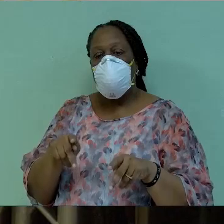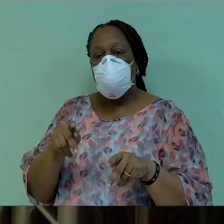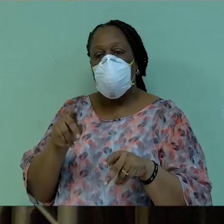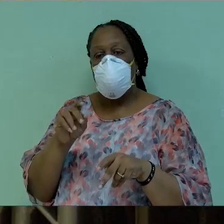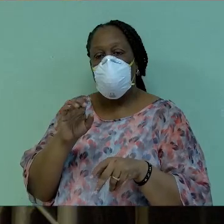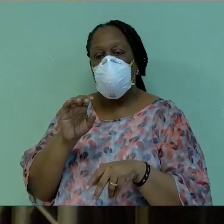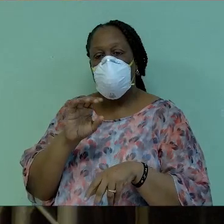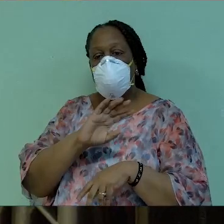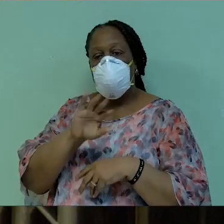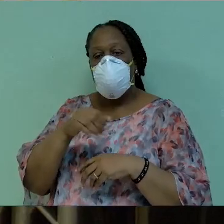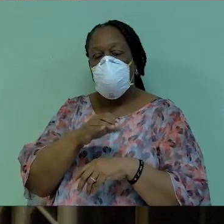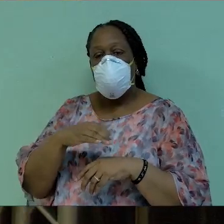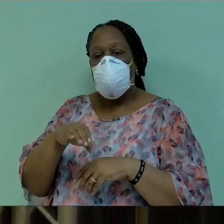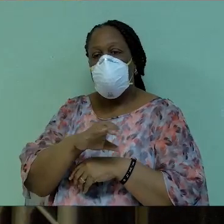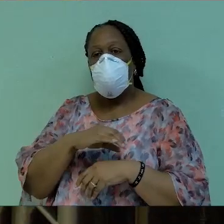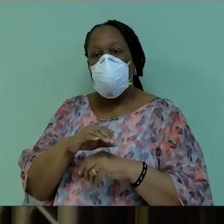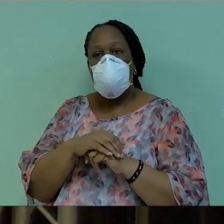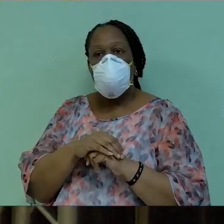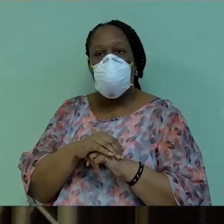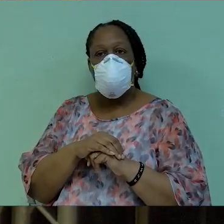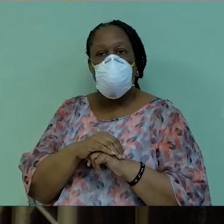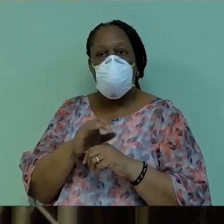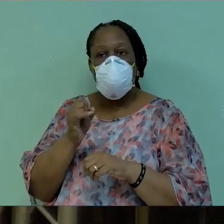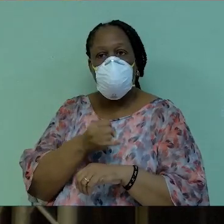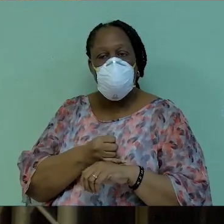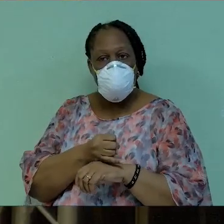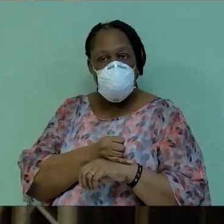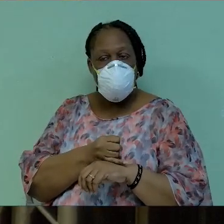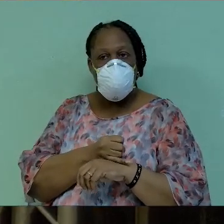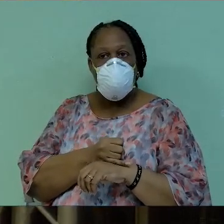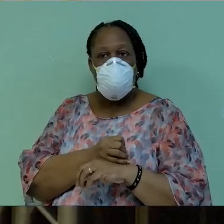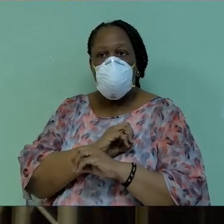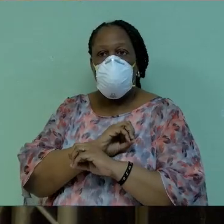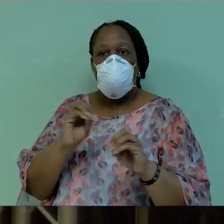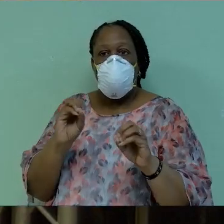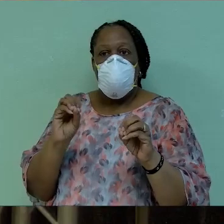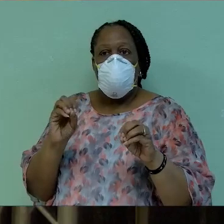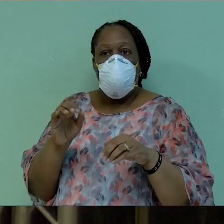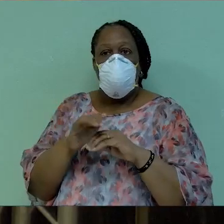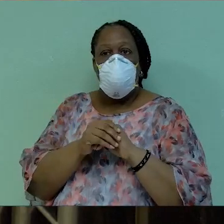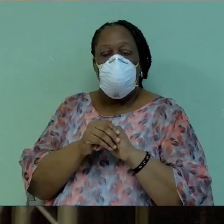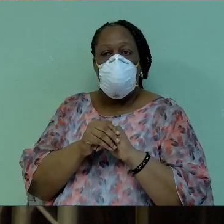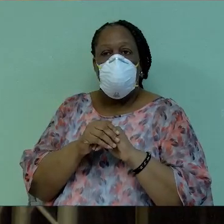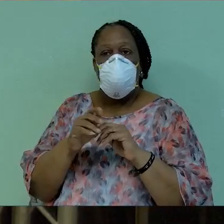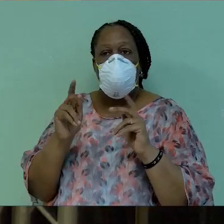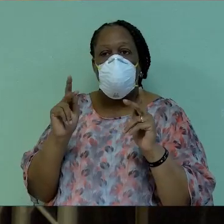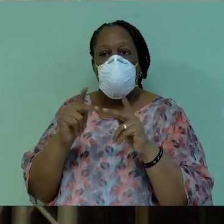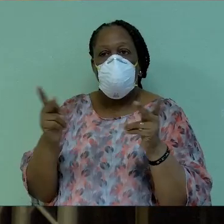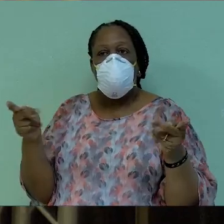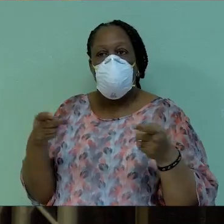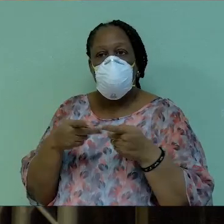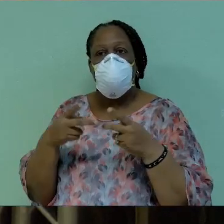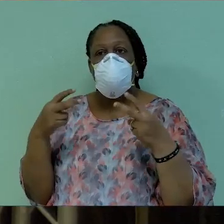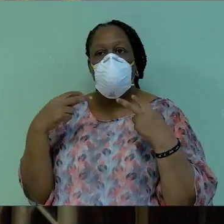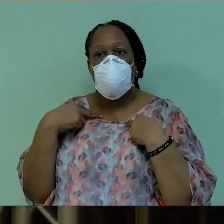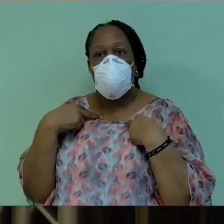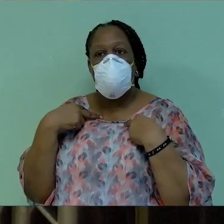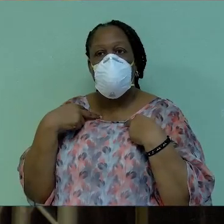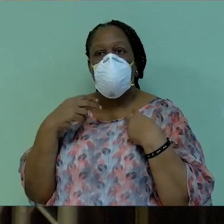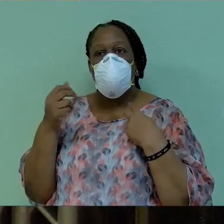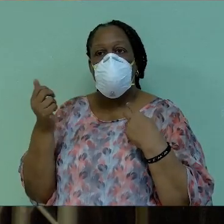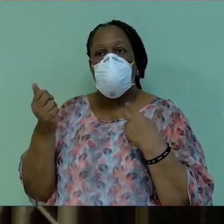of May, none of the English-speaking territories, of the prisons in the English-speaking territories, have